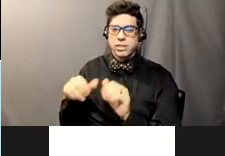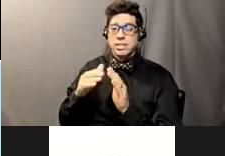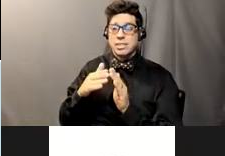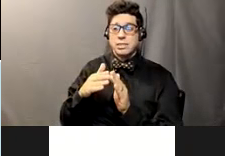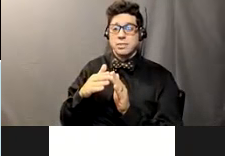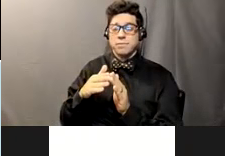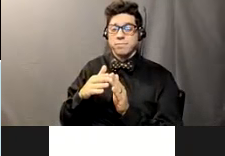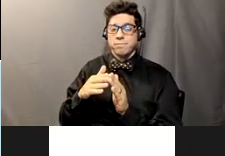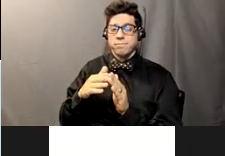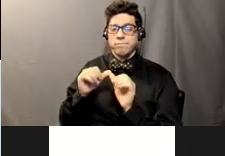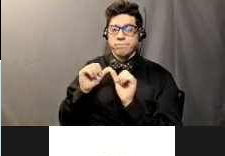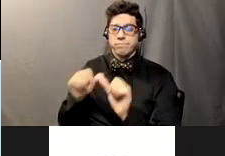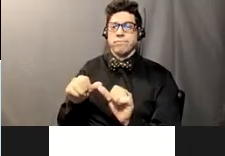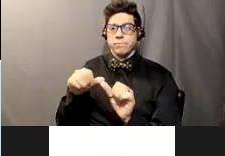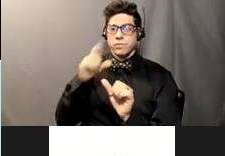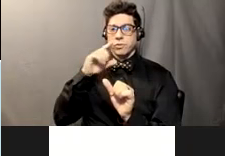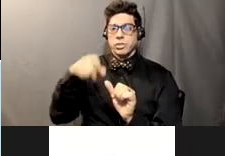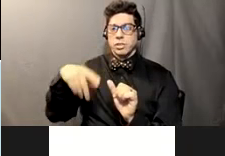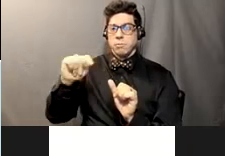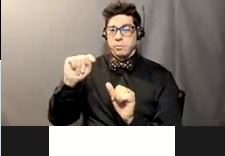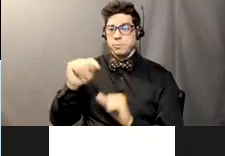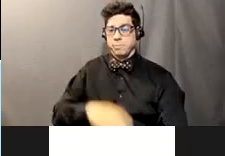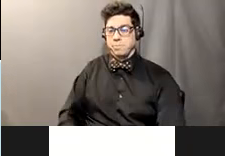us during the month as well.